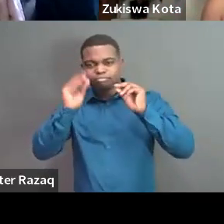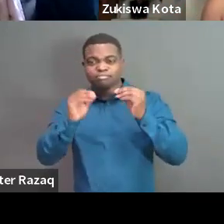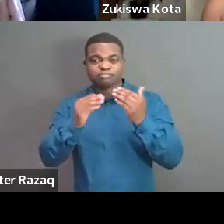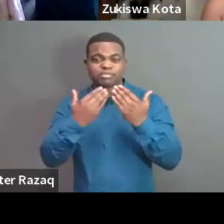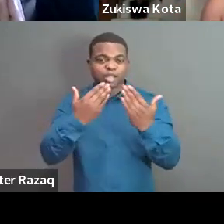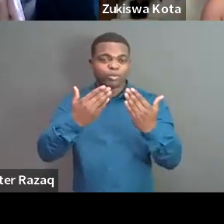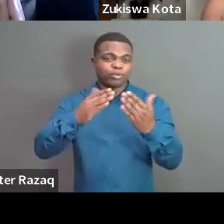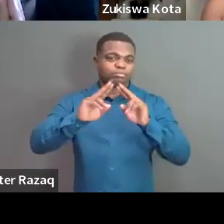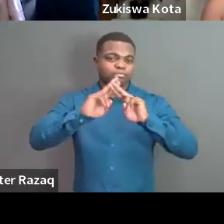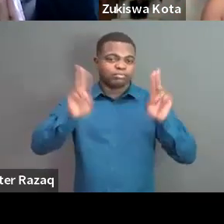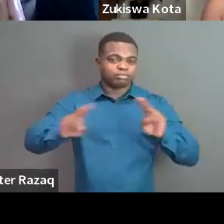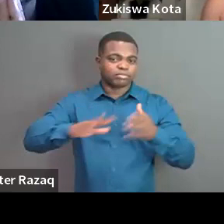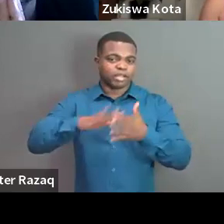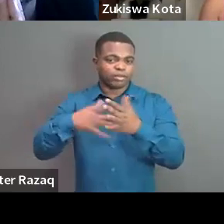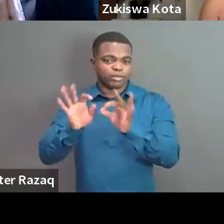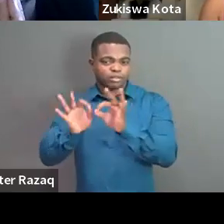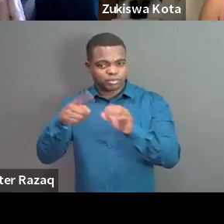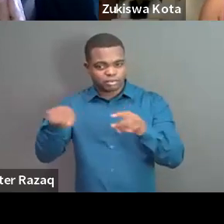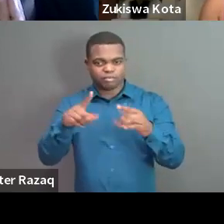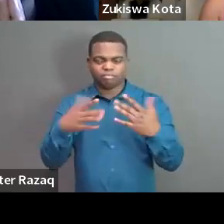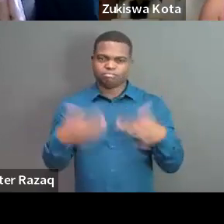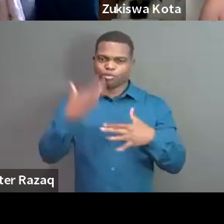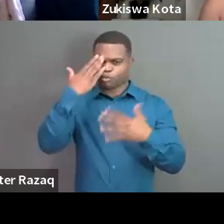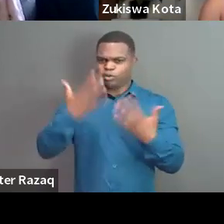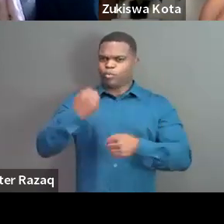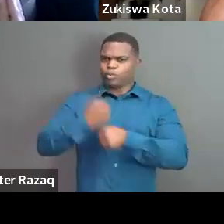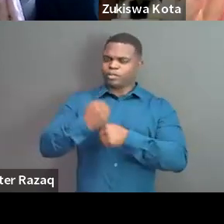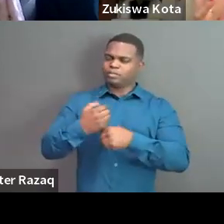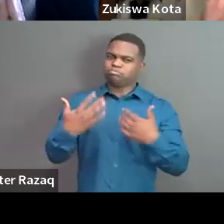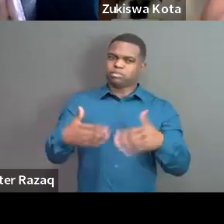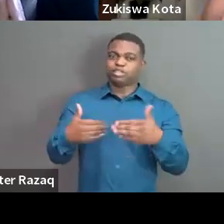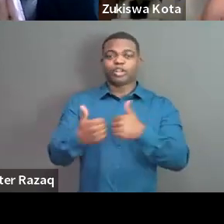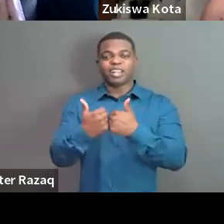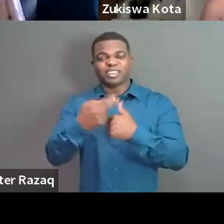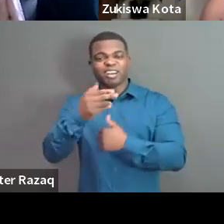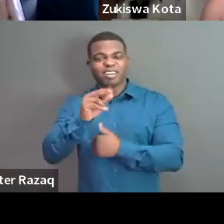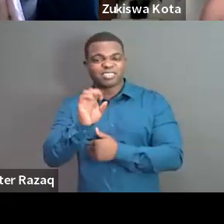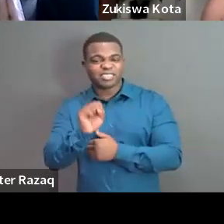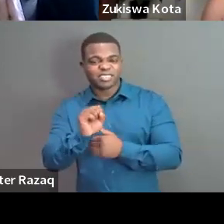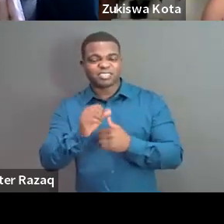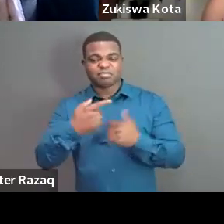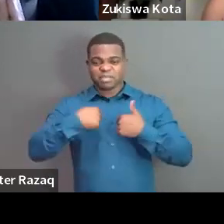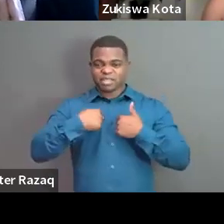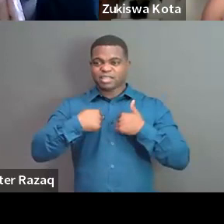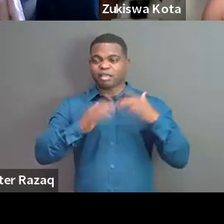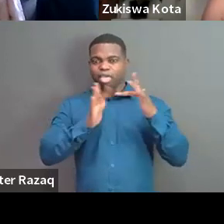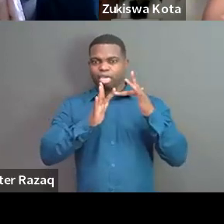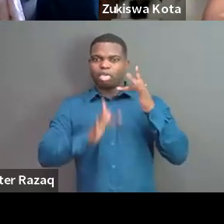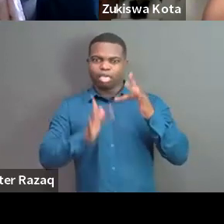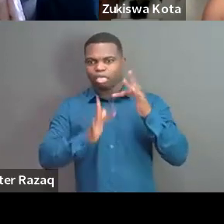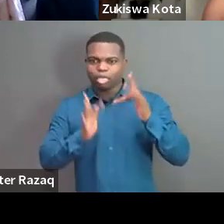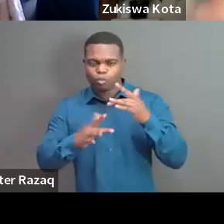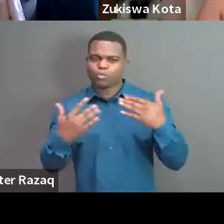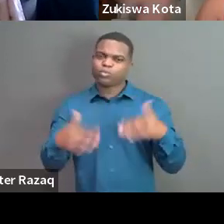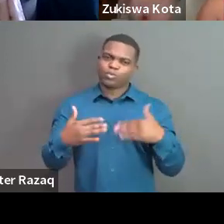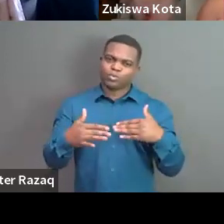as well for your work. We really appreciate it. And certainly not least of which, thank you to the audience today for your participation